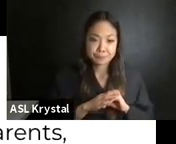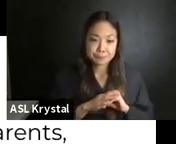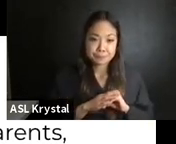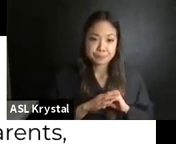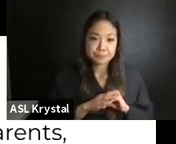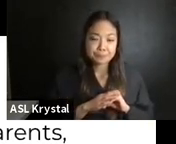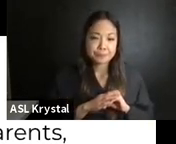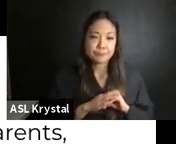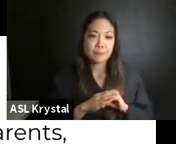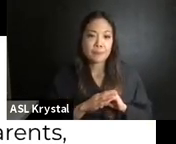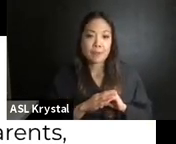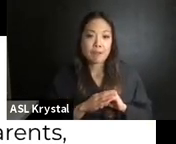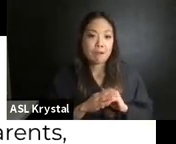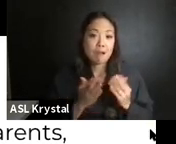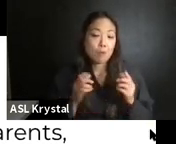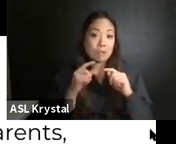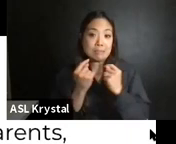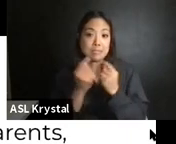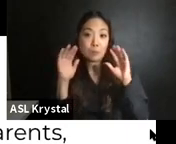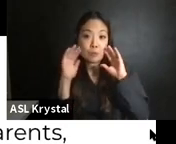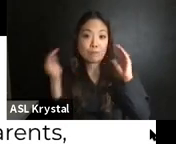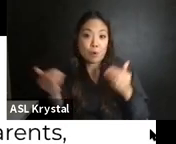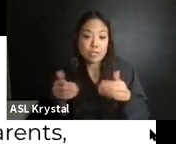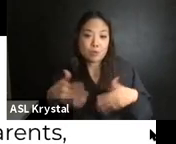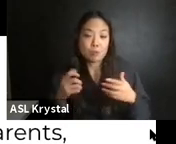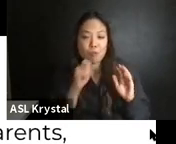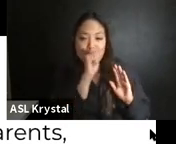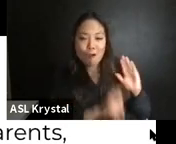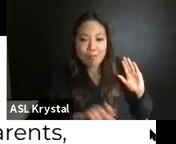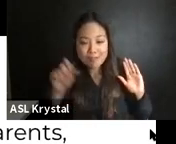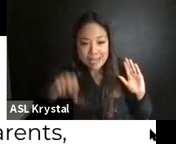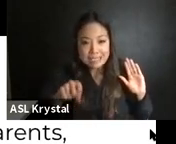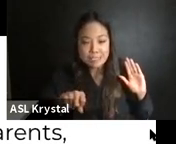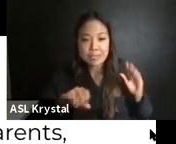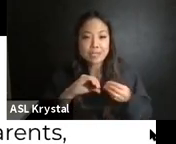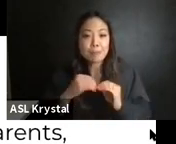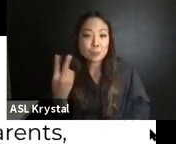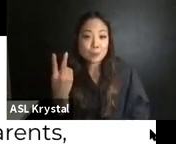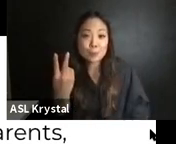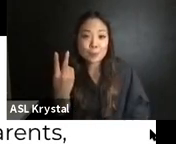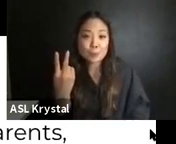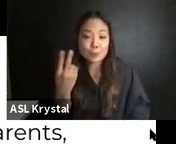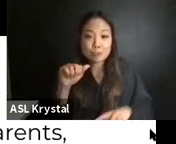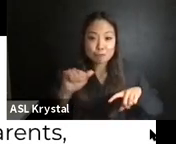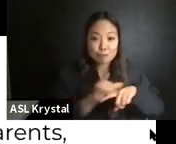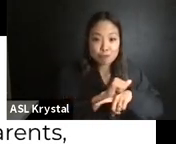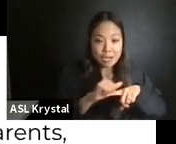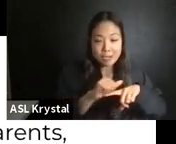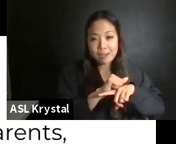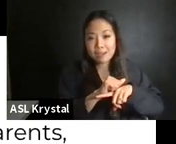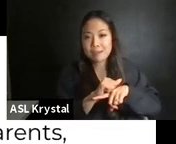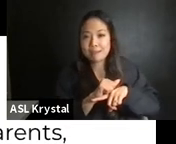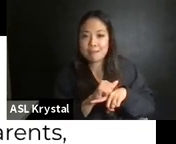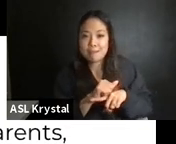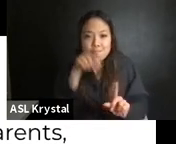team to be focused on all of them but specifically number two in terms of training to focus on root causes root